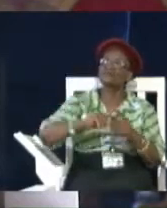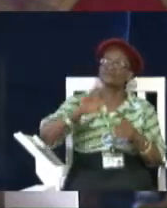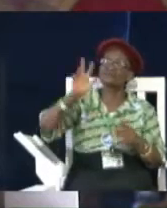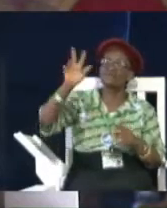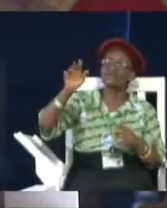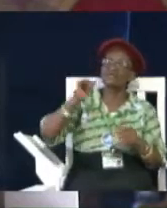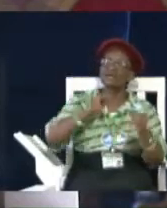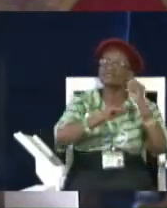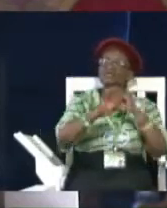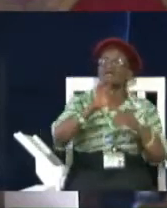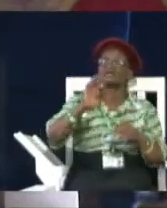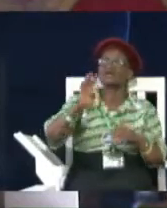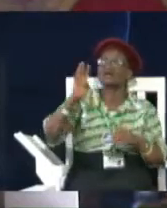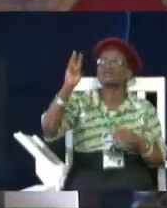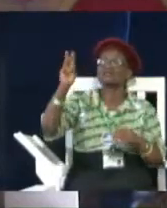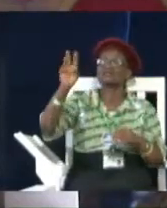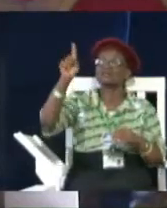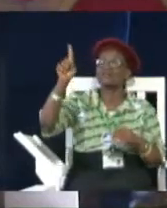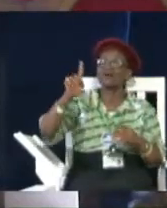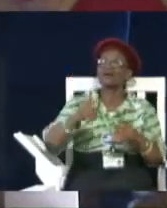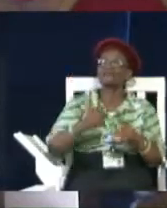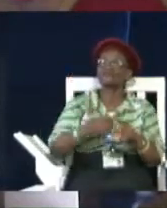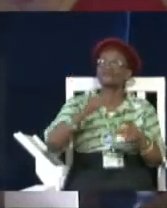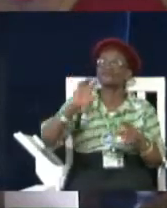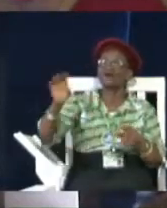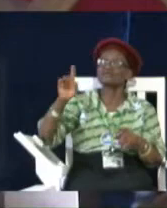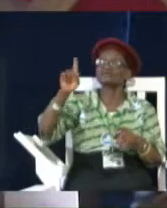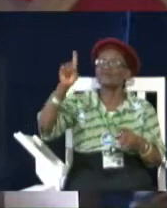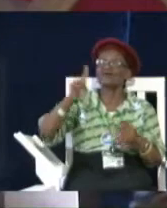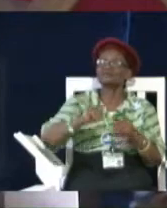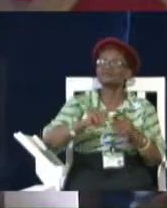3, Isaiah 61 from verse 1 to